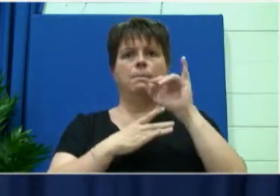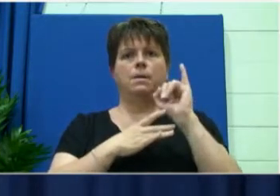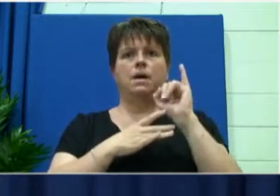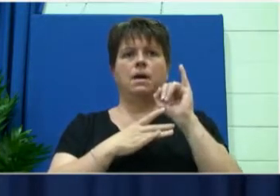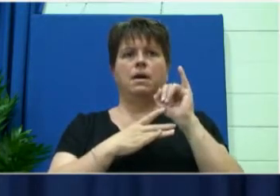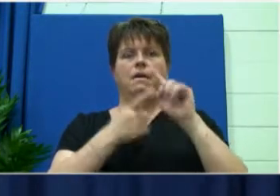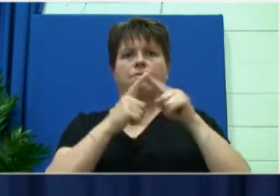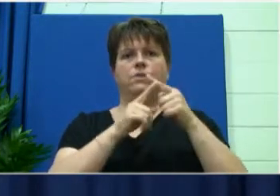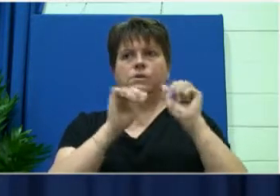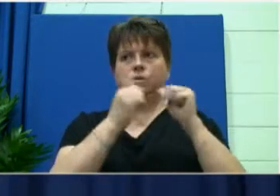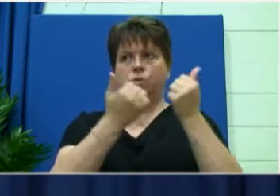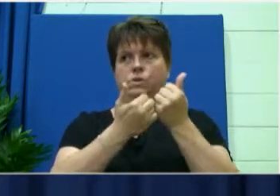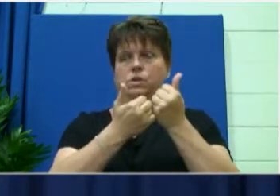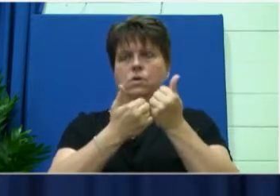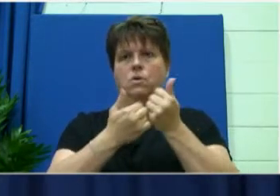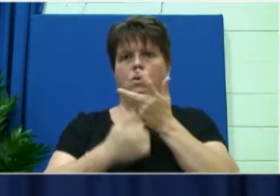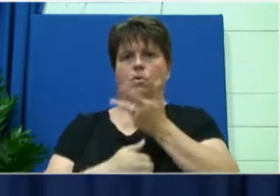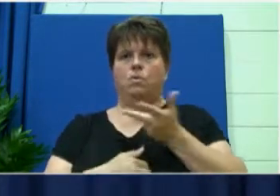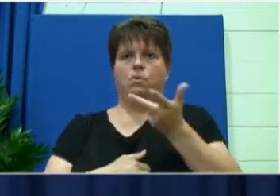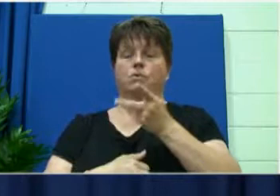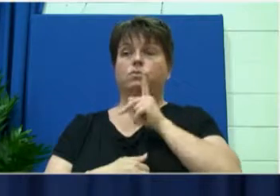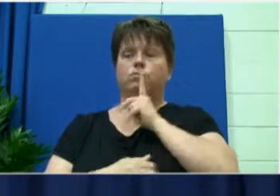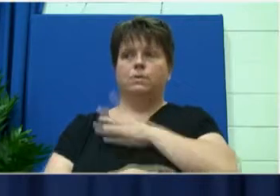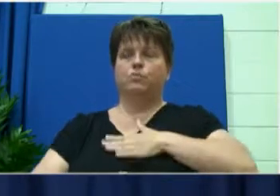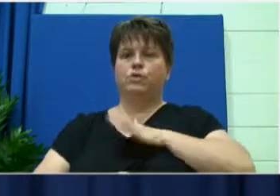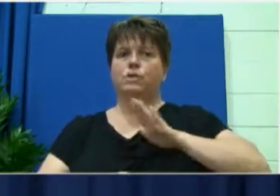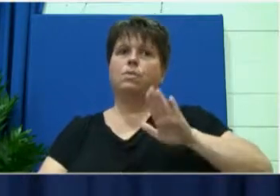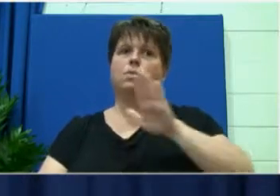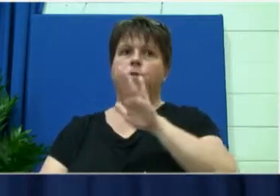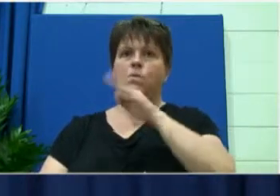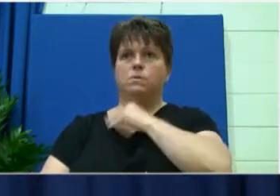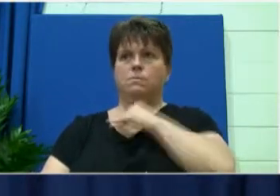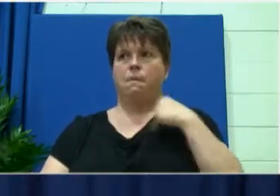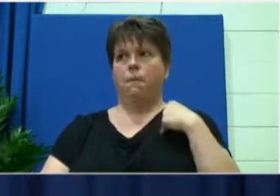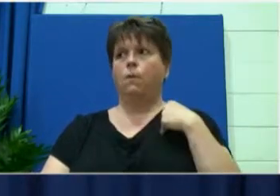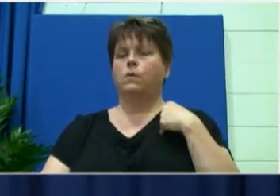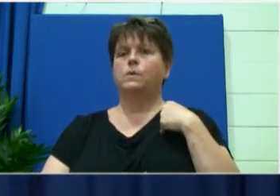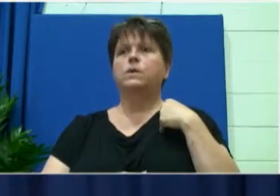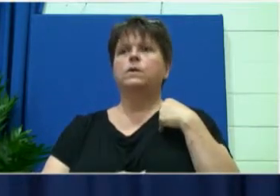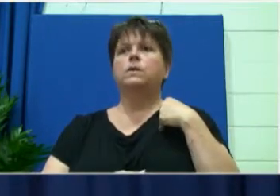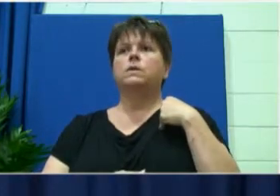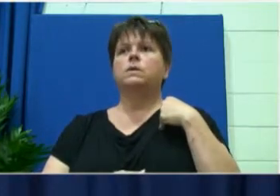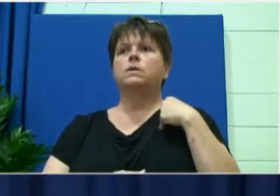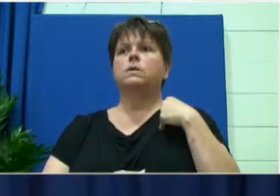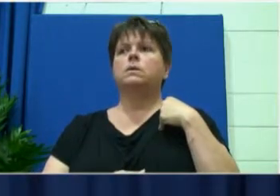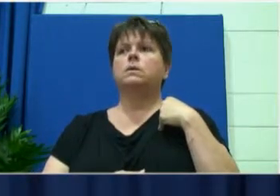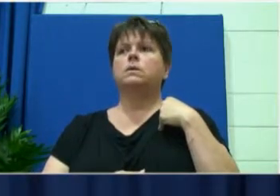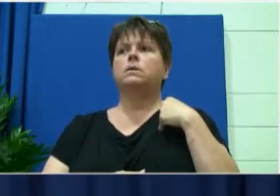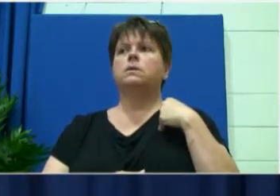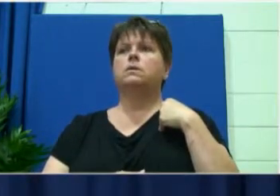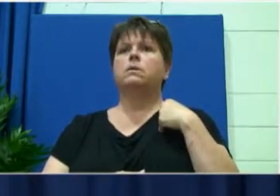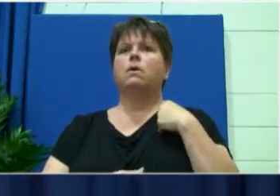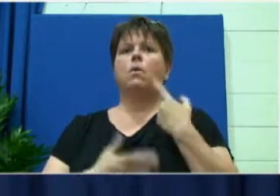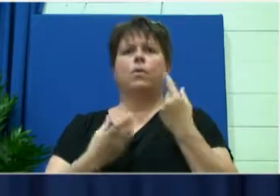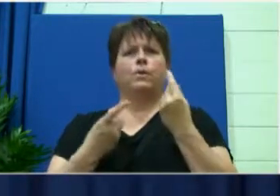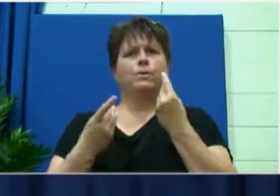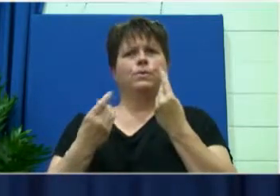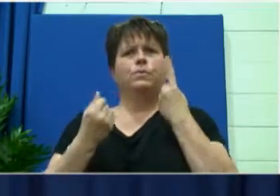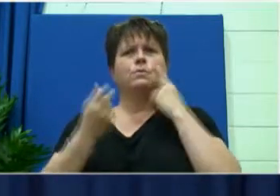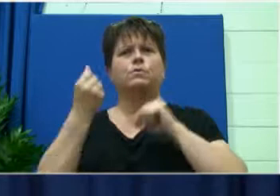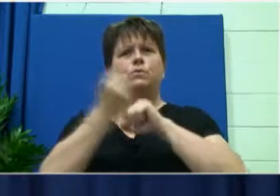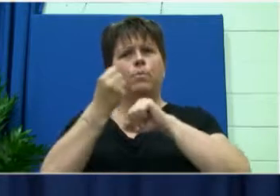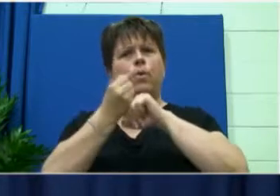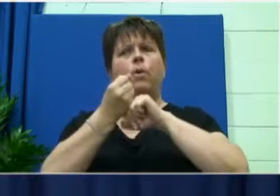Association. We really appreciate all of the members of those 3 organizations and all they do to